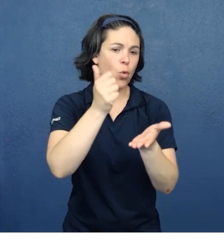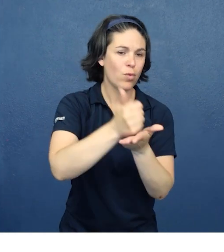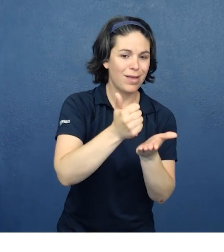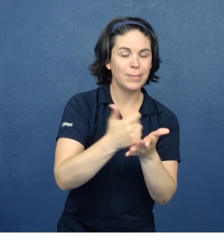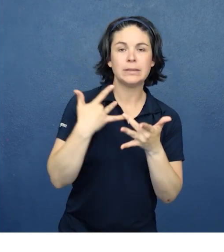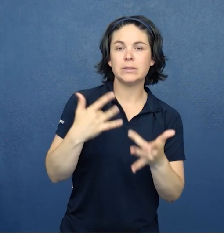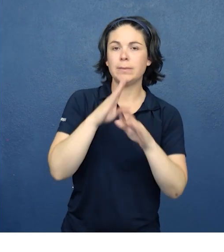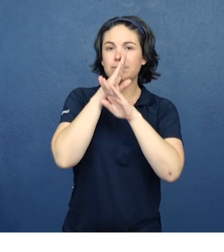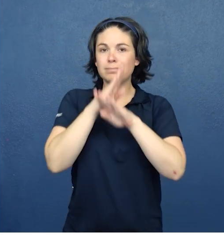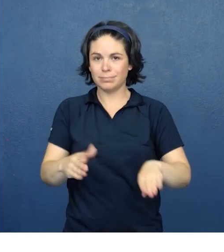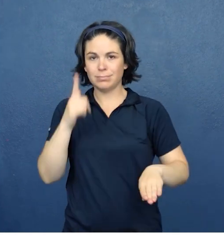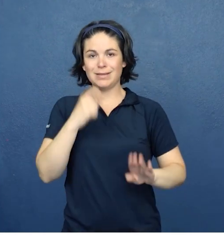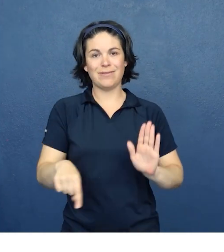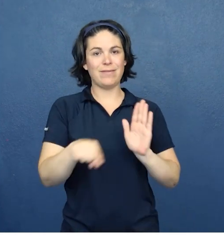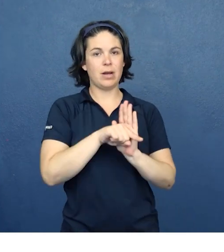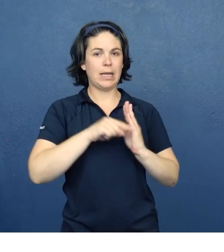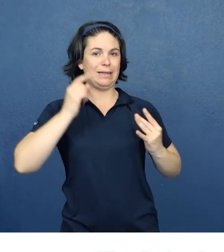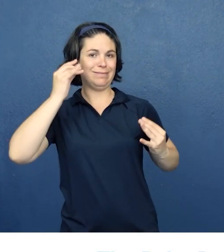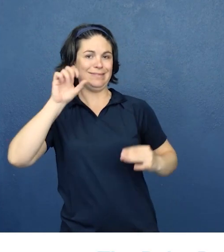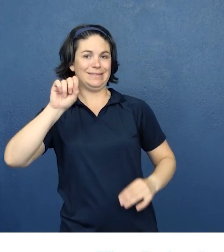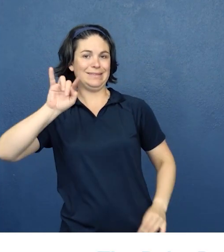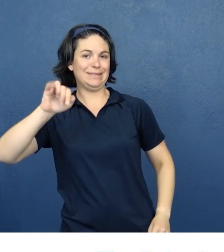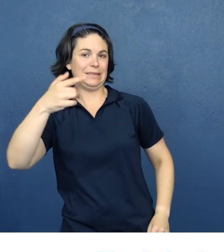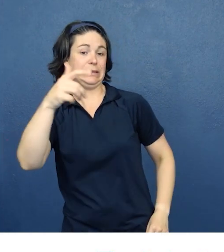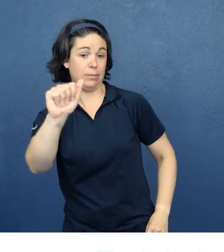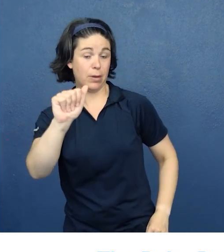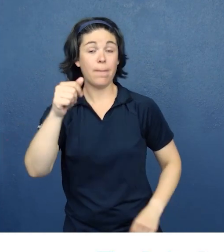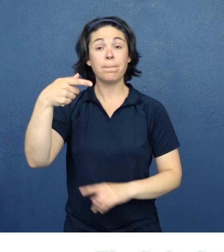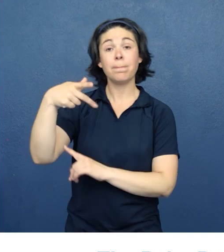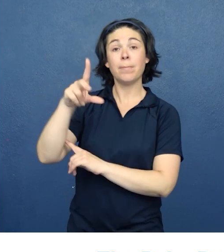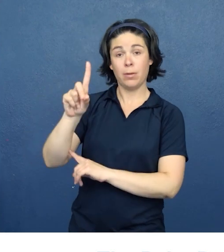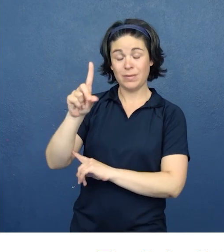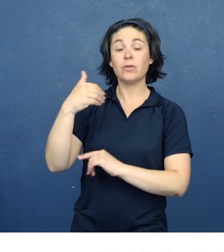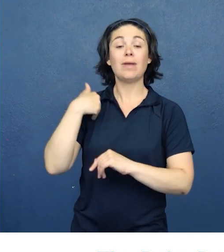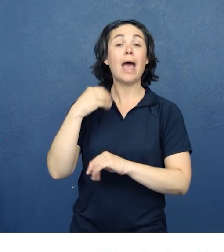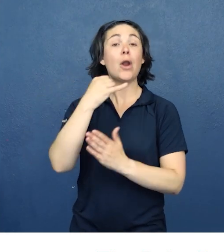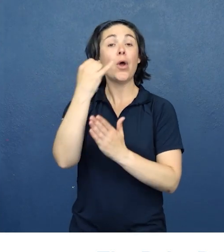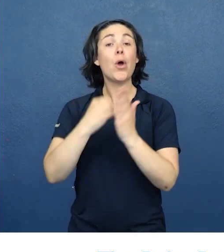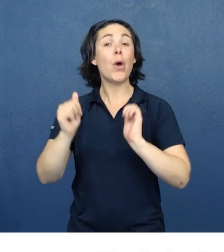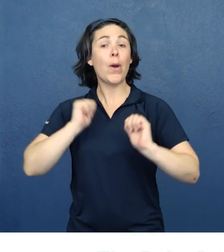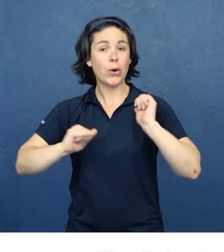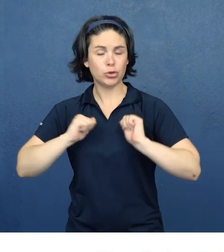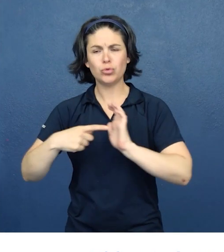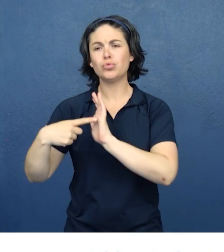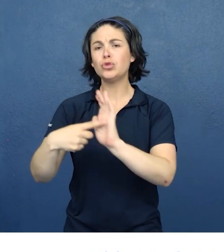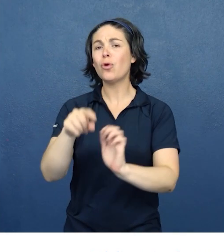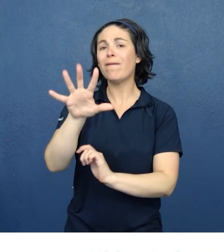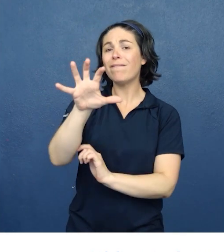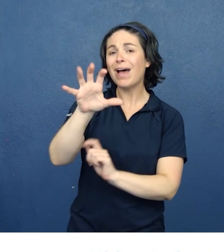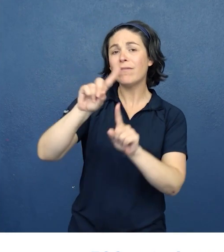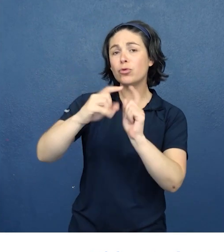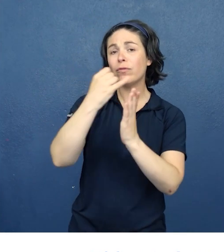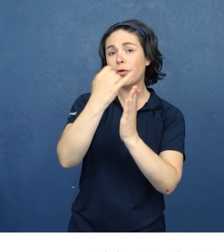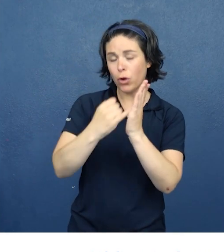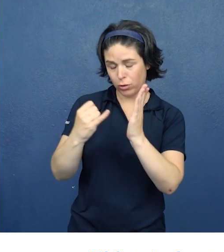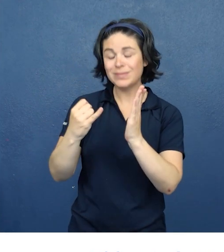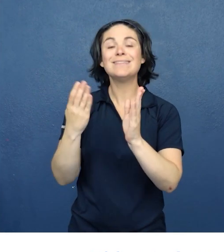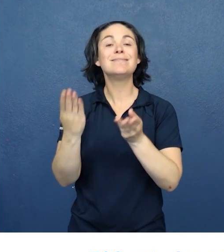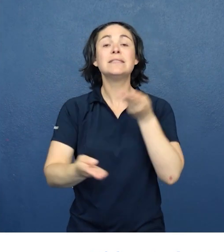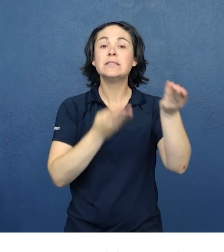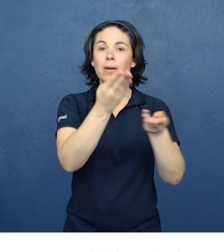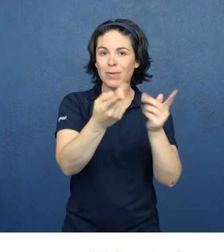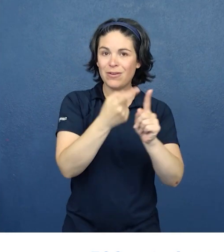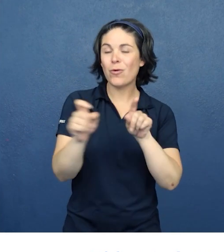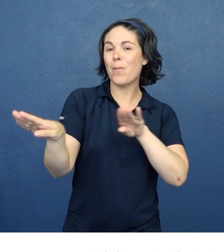often silent due to stigma. The Palm Desert event featured the annual Desert Art Show, which displayed nearly 500 art pieces submitted by behavioral